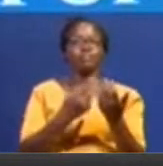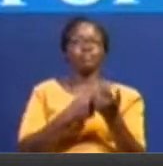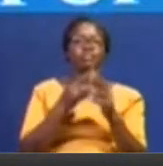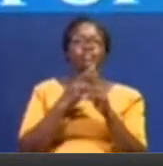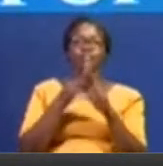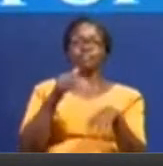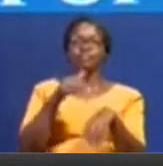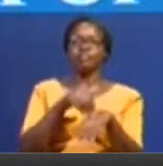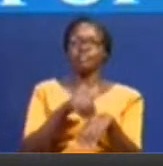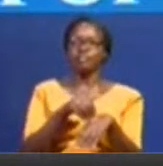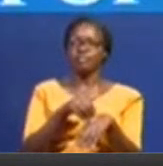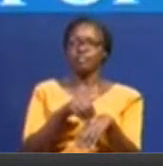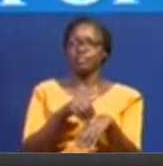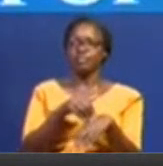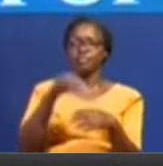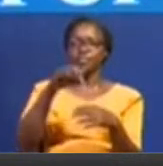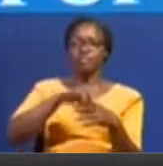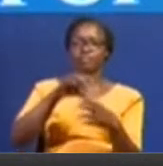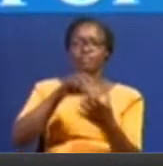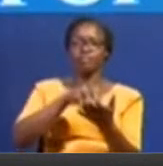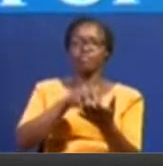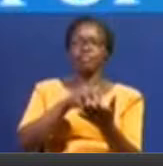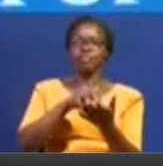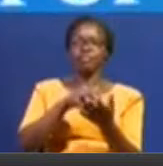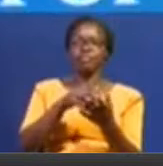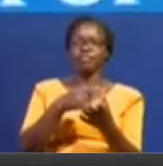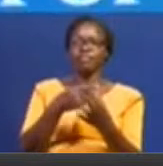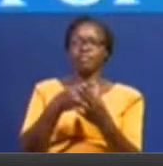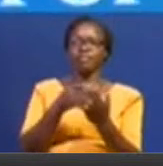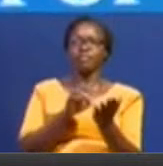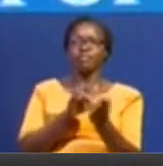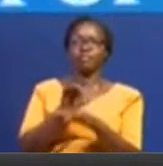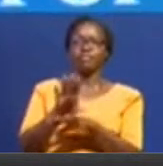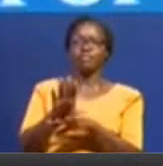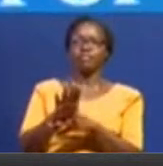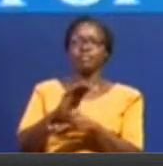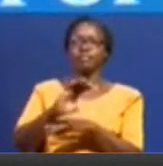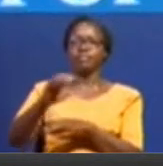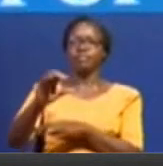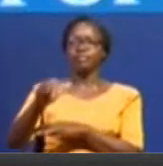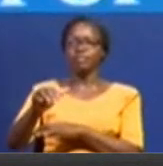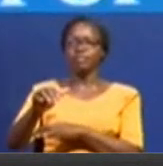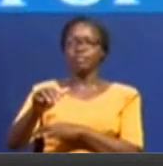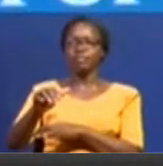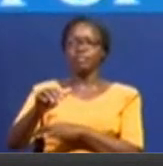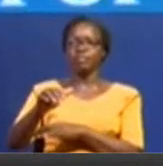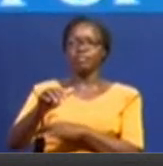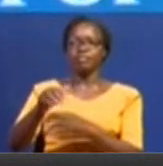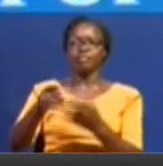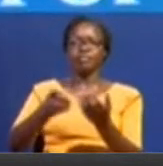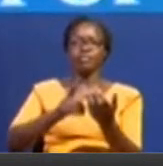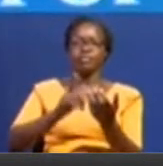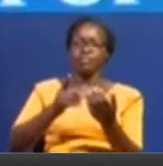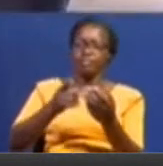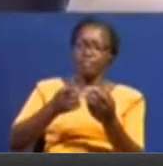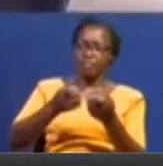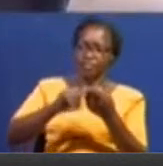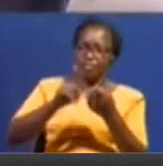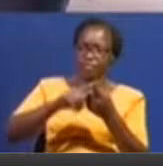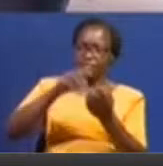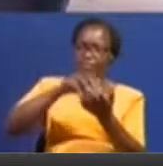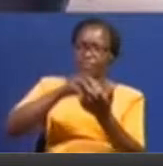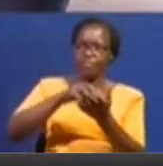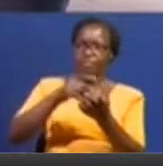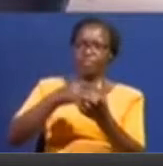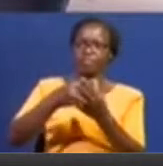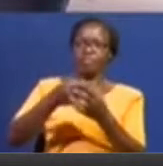at the polling station. Then they are transmitted to the constituency tallying station, again where there